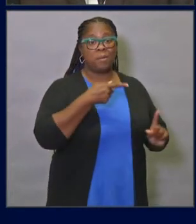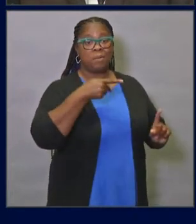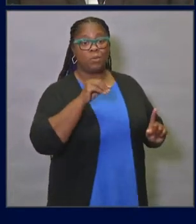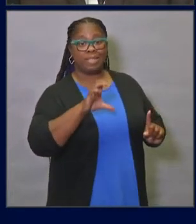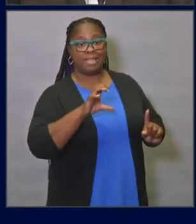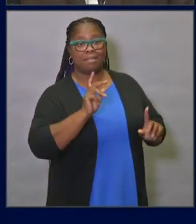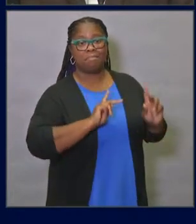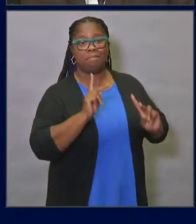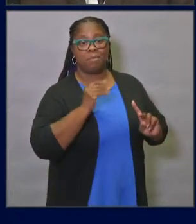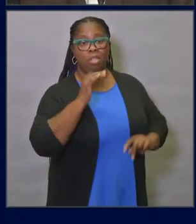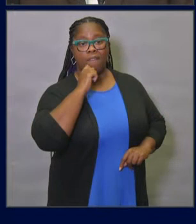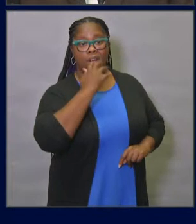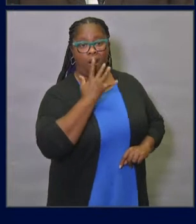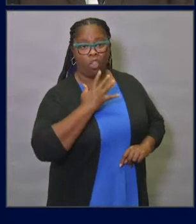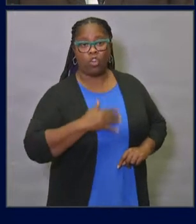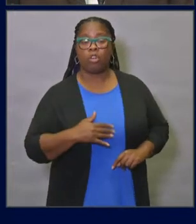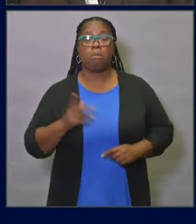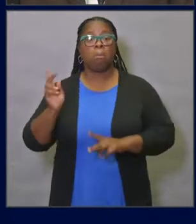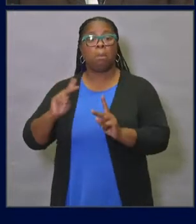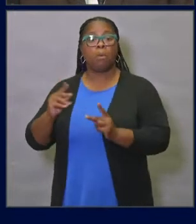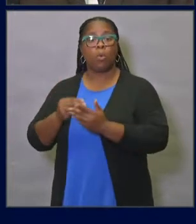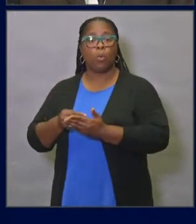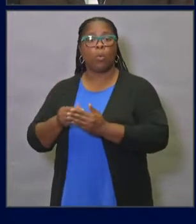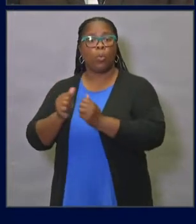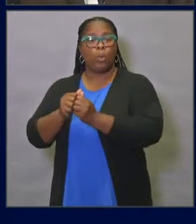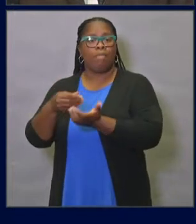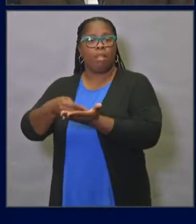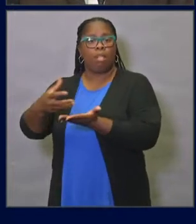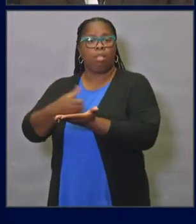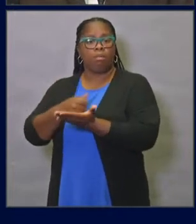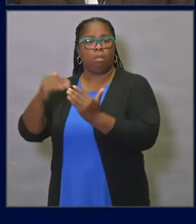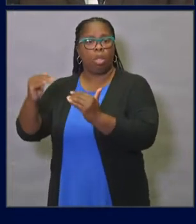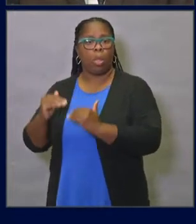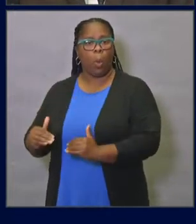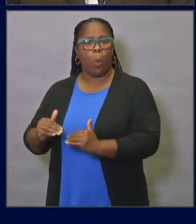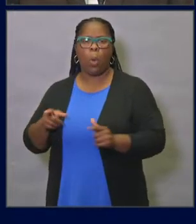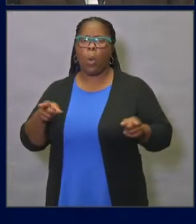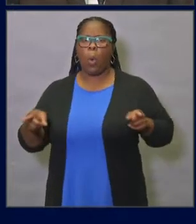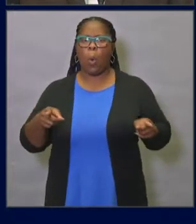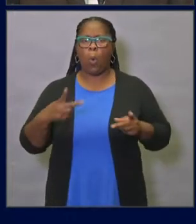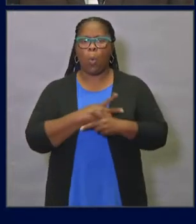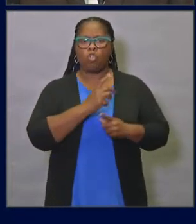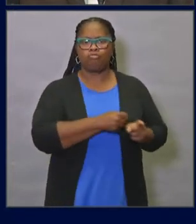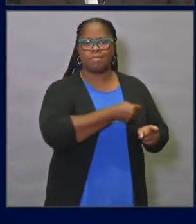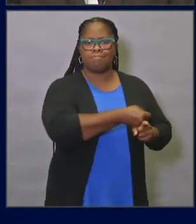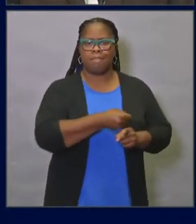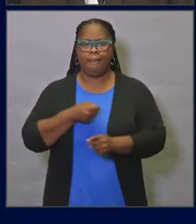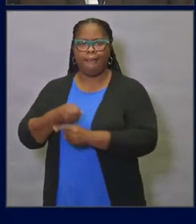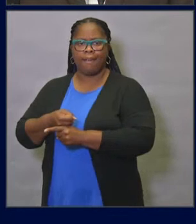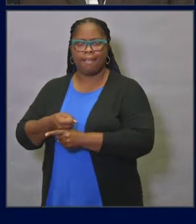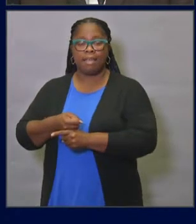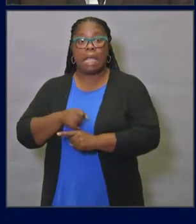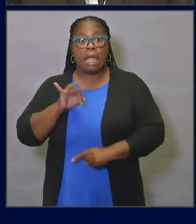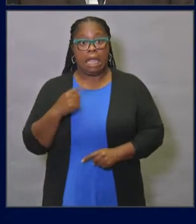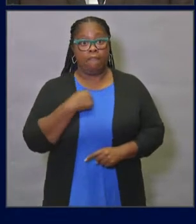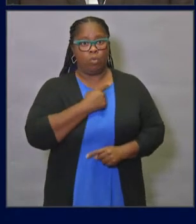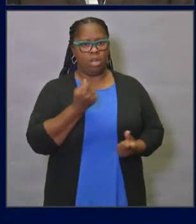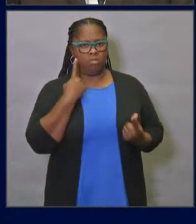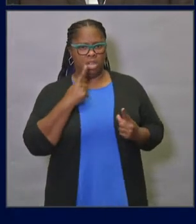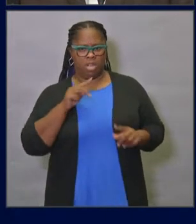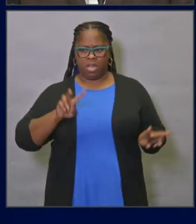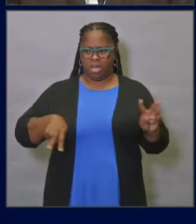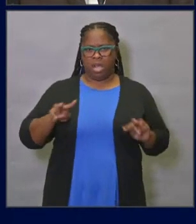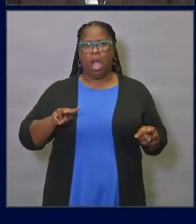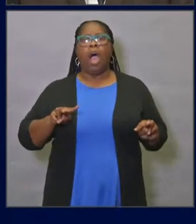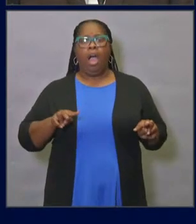low-income individuals. If we are explicit about these disproportionate impacts, then we can tailor our response to address them.